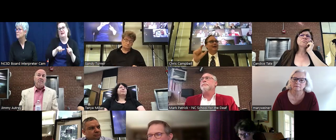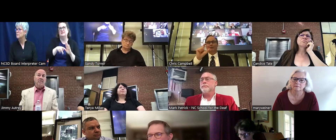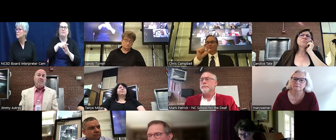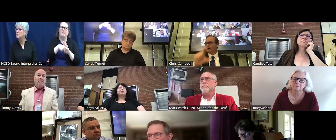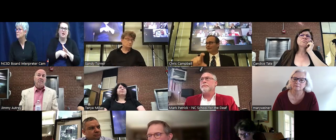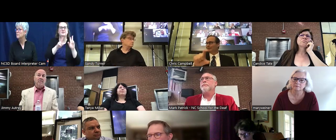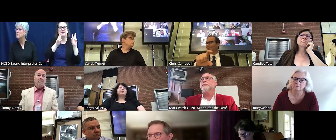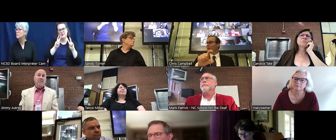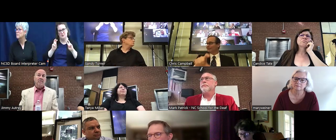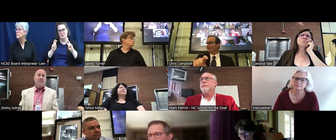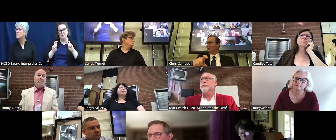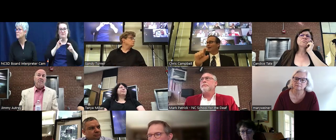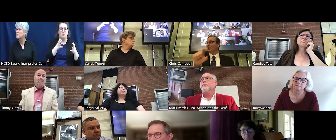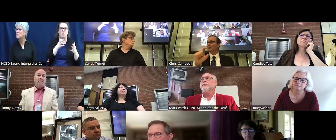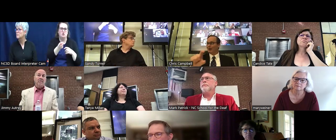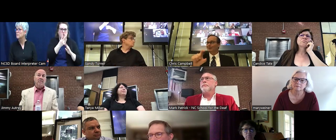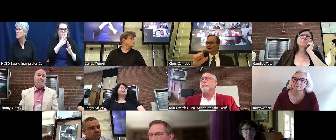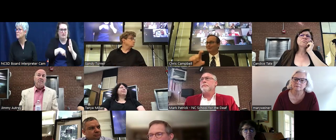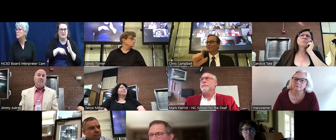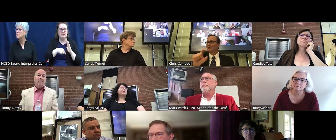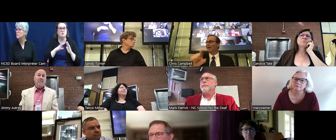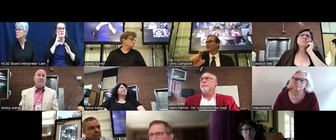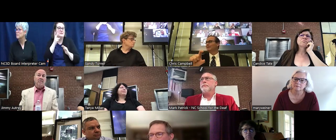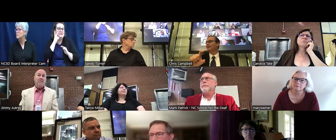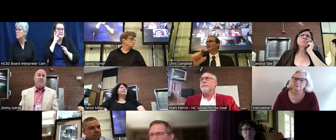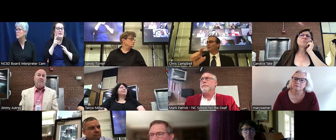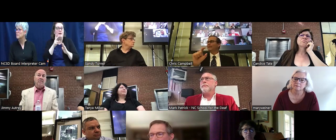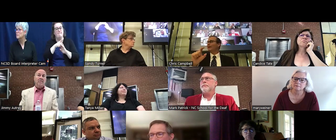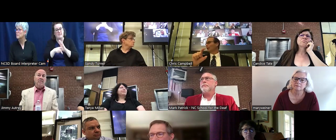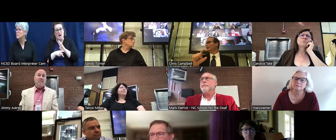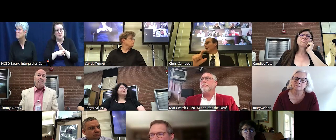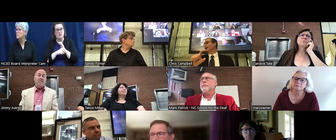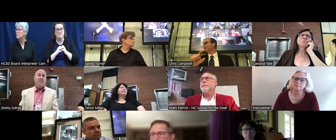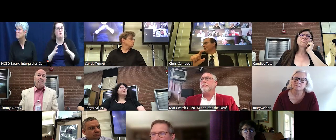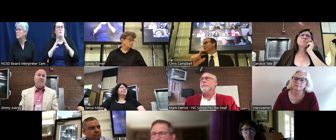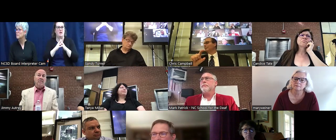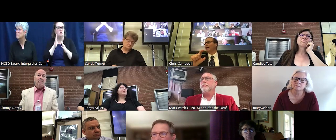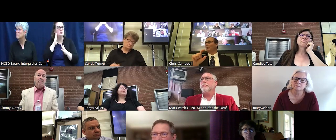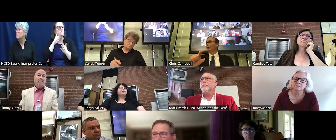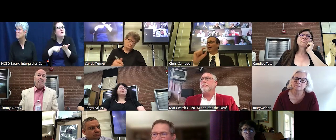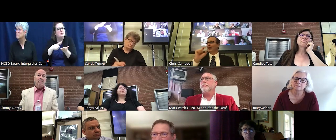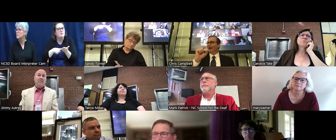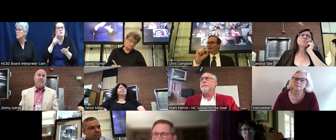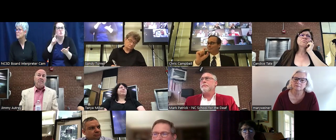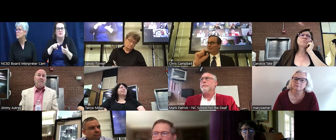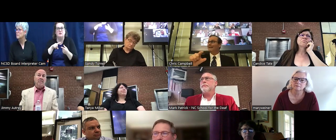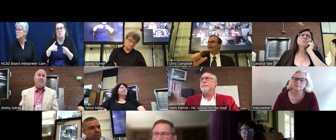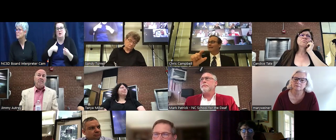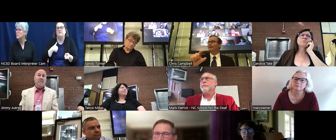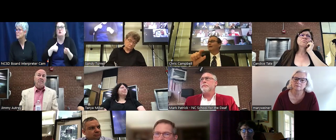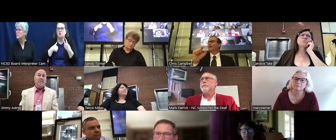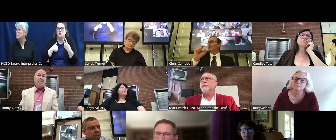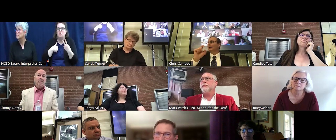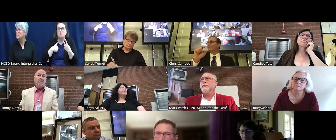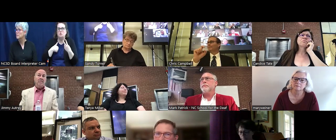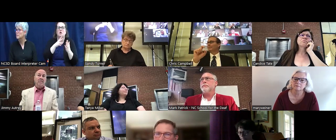in fact, the policy you'll see on policy formation will say there are times that you might want to have an immediate